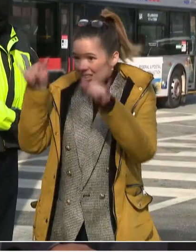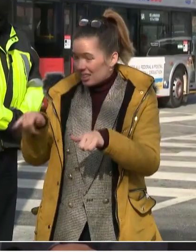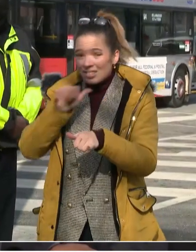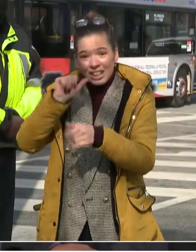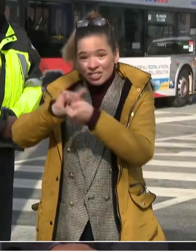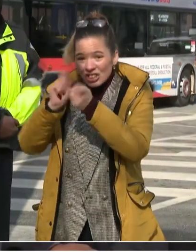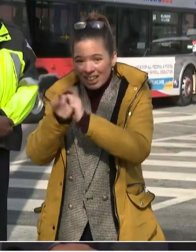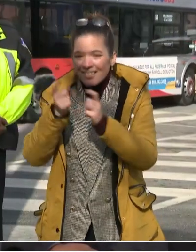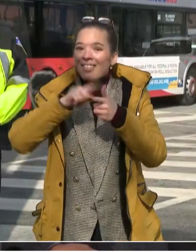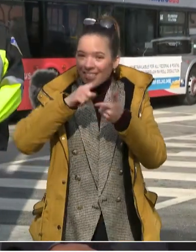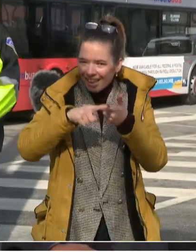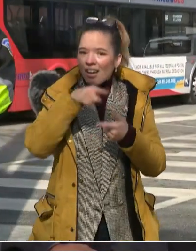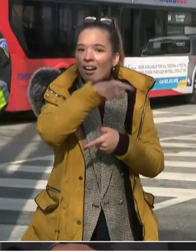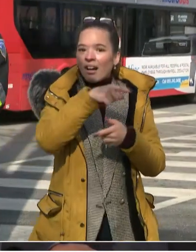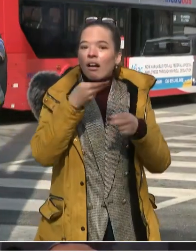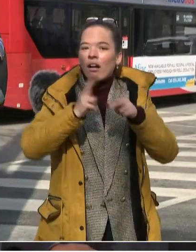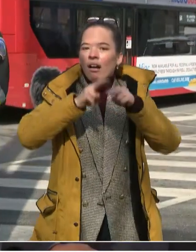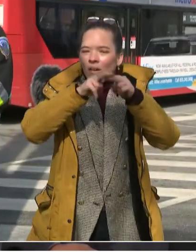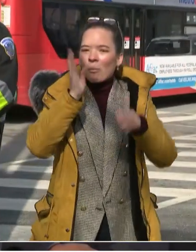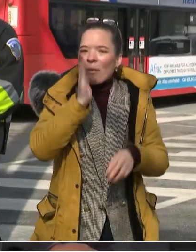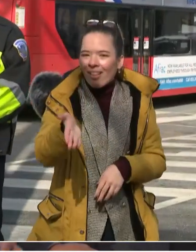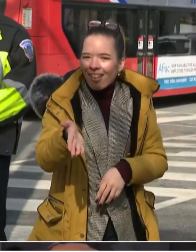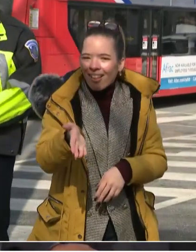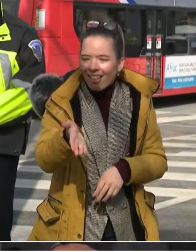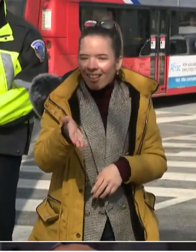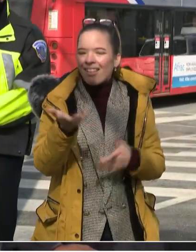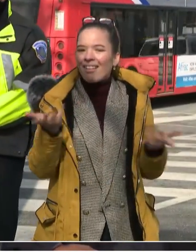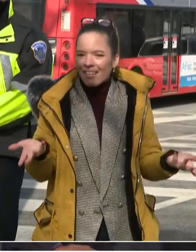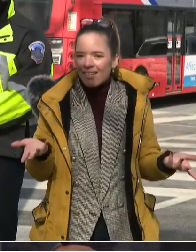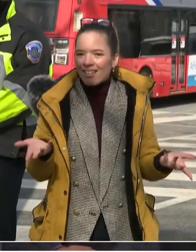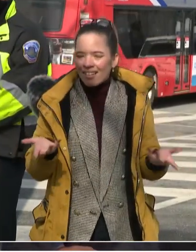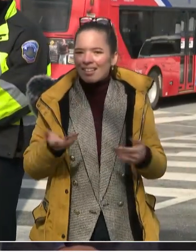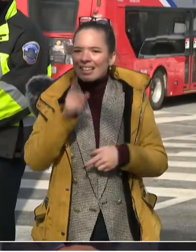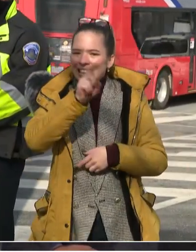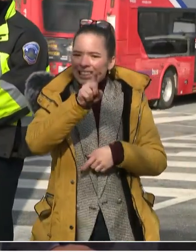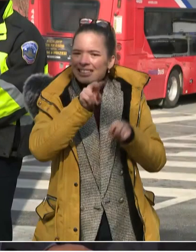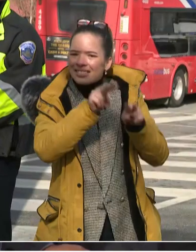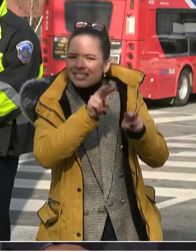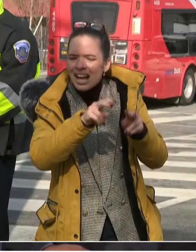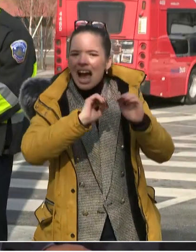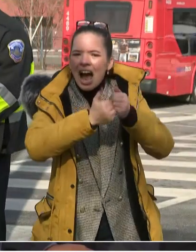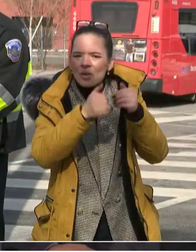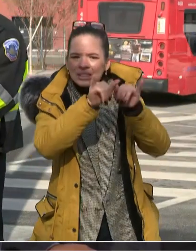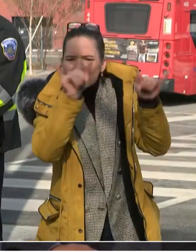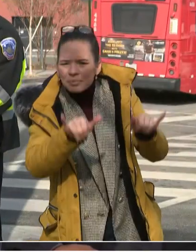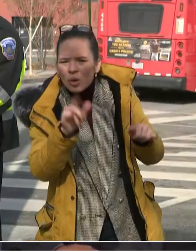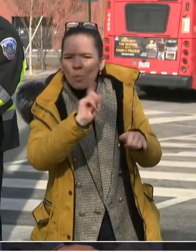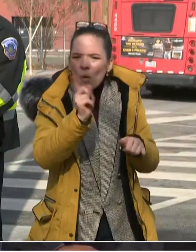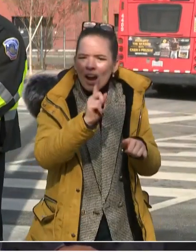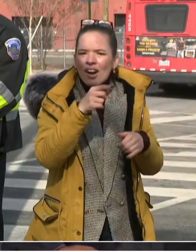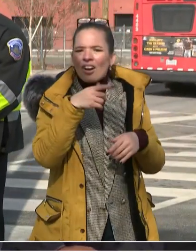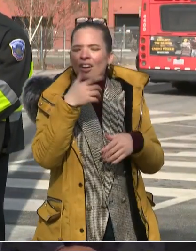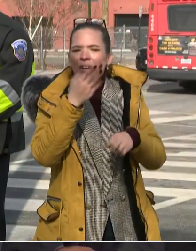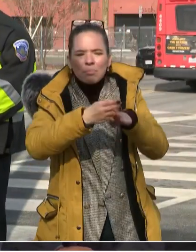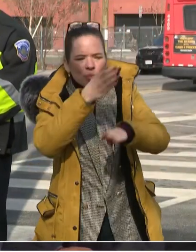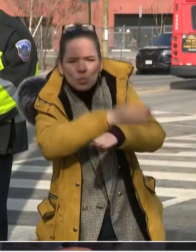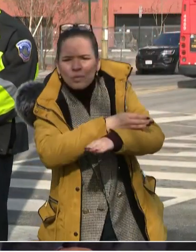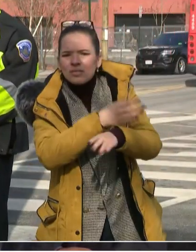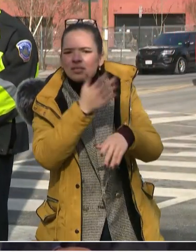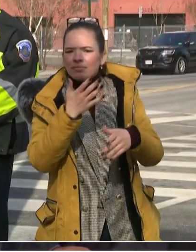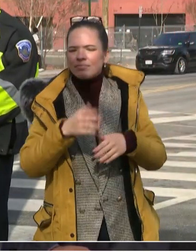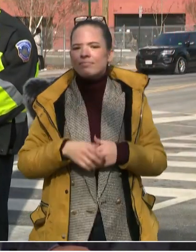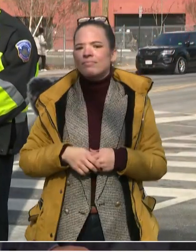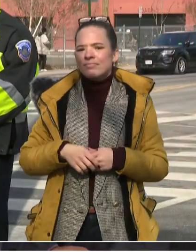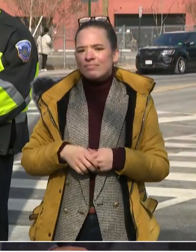the rest of the system, we must look at that to see where are there opportunities for improvement. As the mayor mentioned, this is not